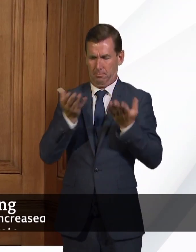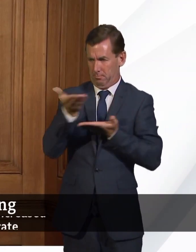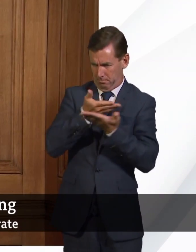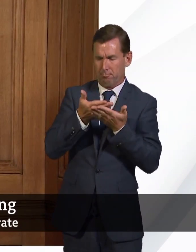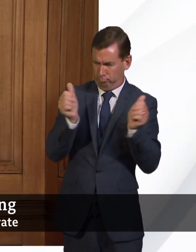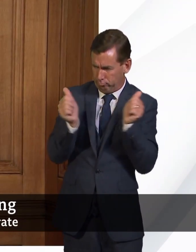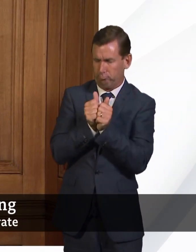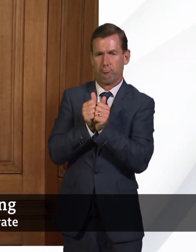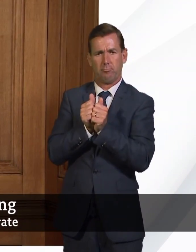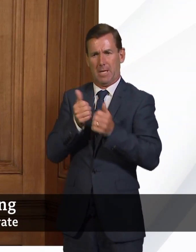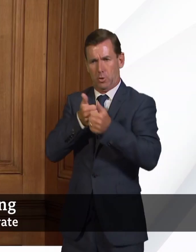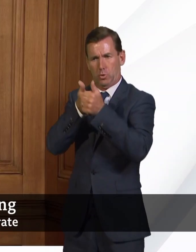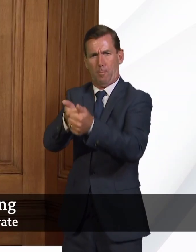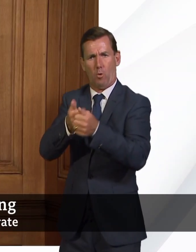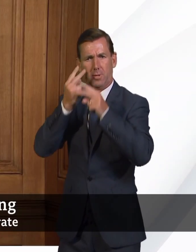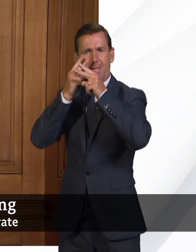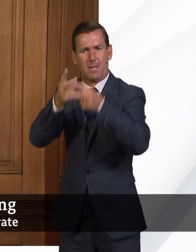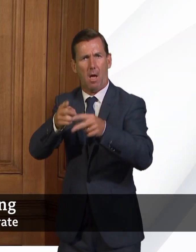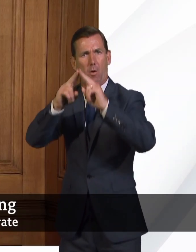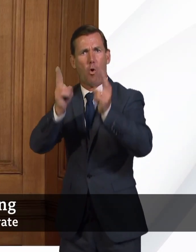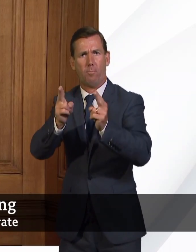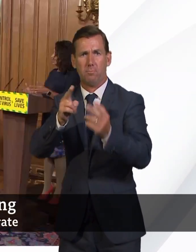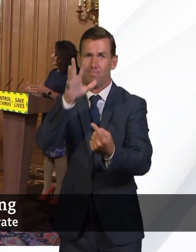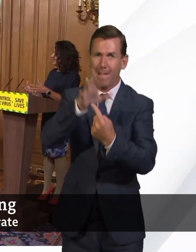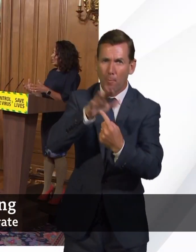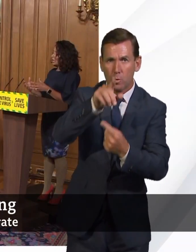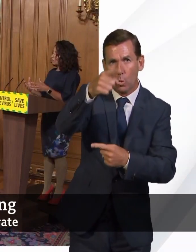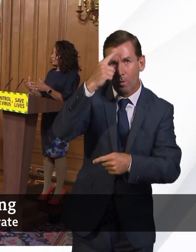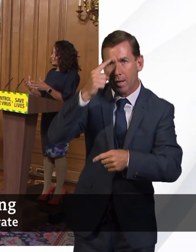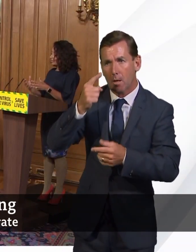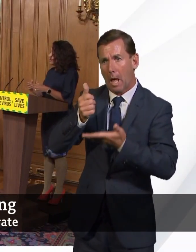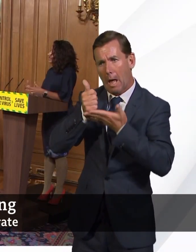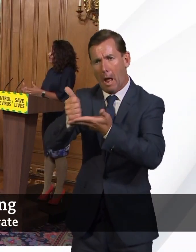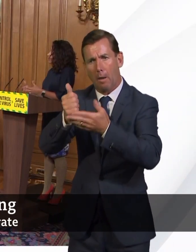it's really important that we recognise that it's a multidisciplinary team that actually